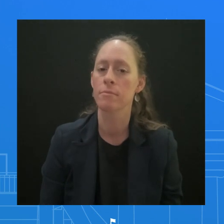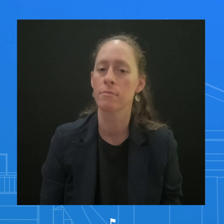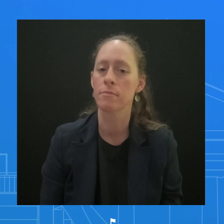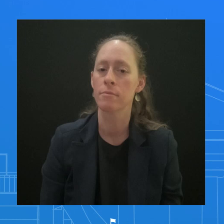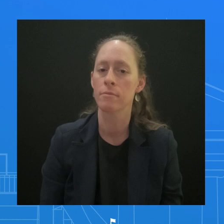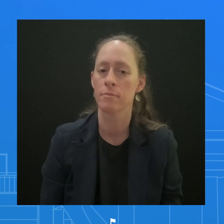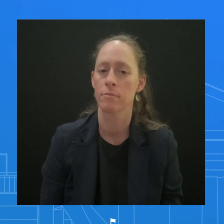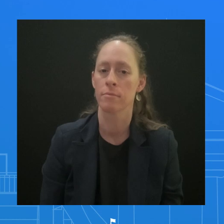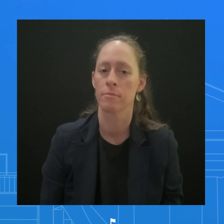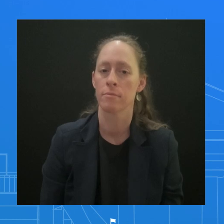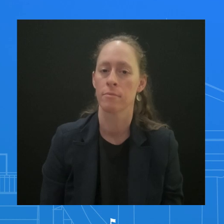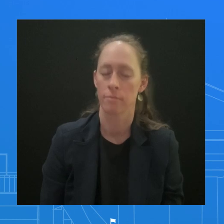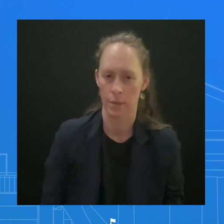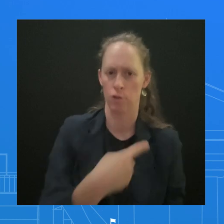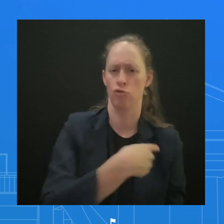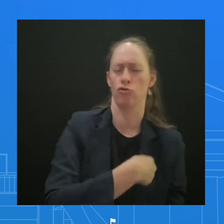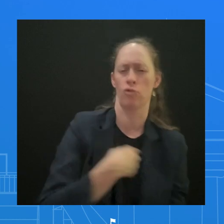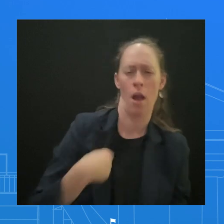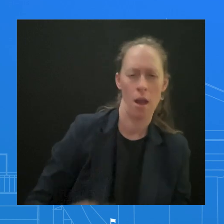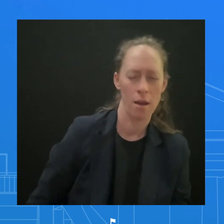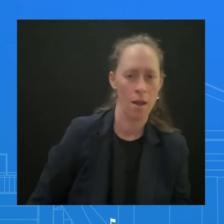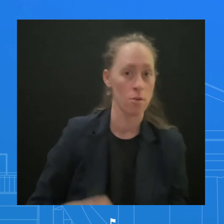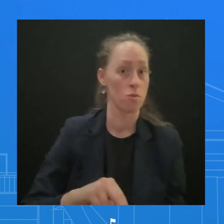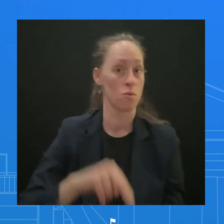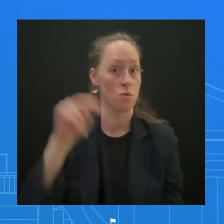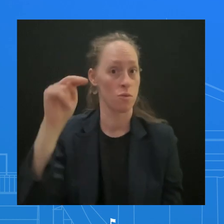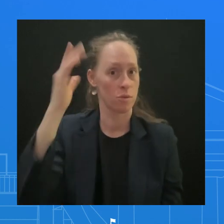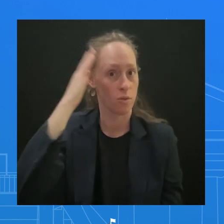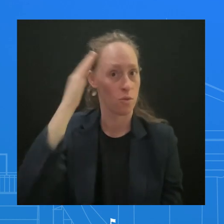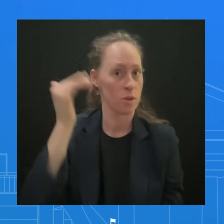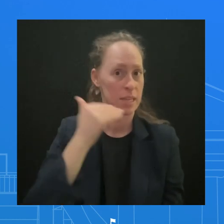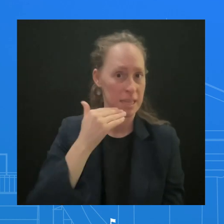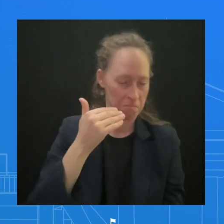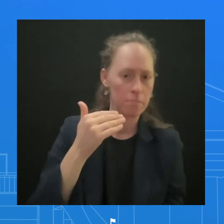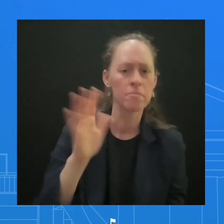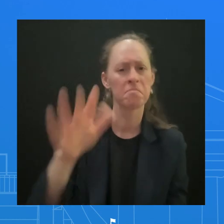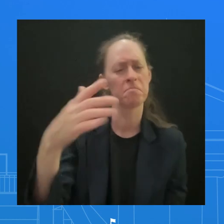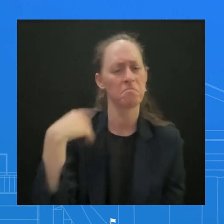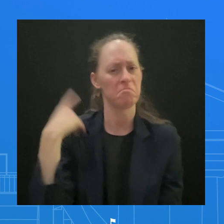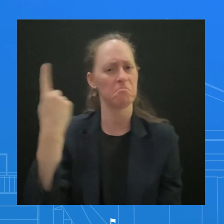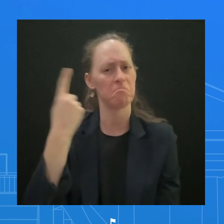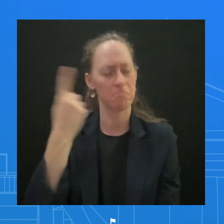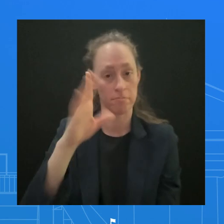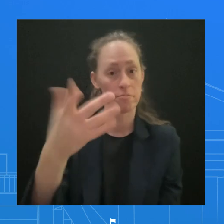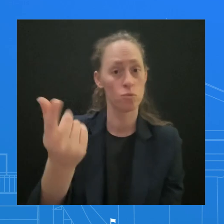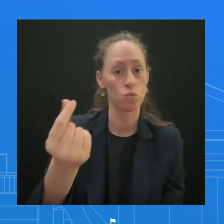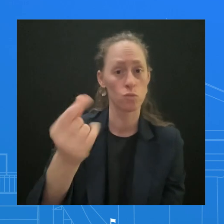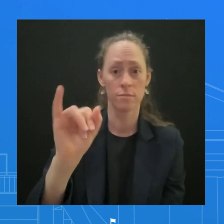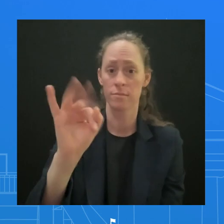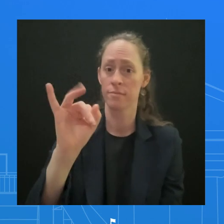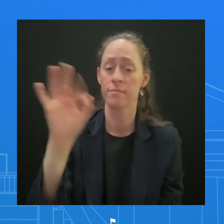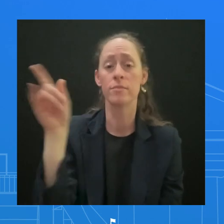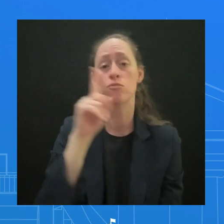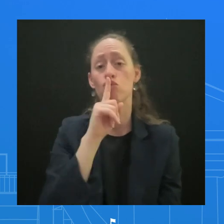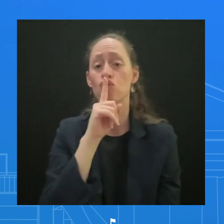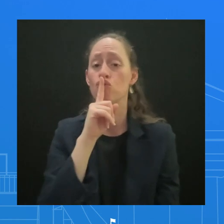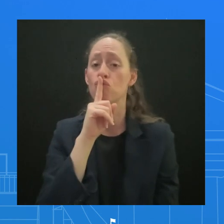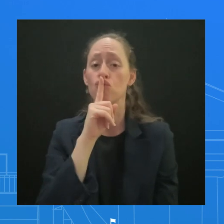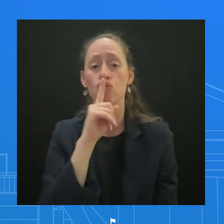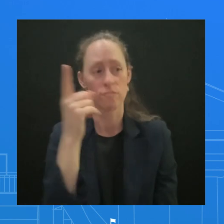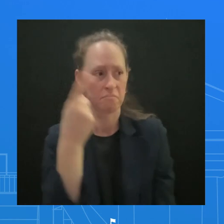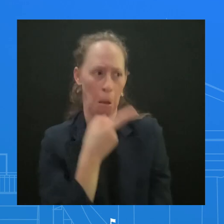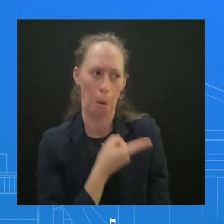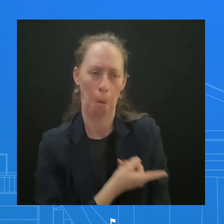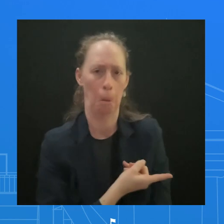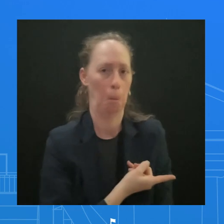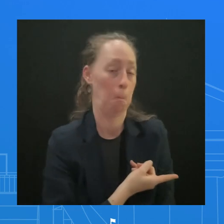not apologize for the dictator's remark to China, today Chinese government announced that it